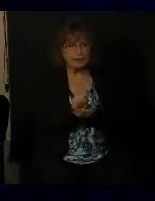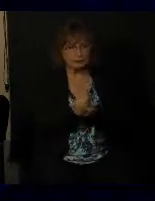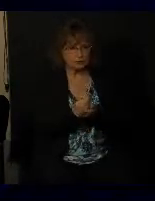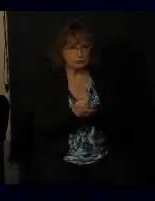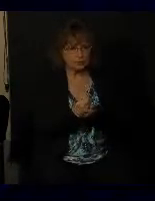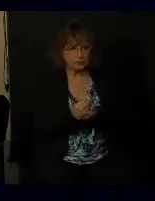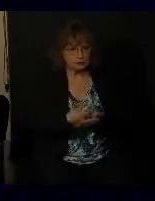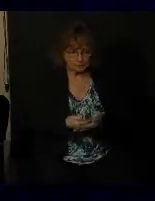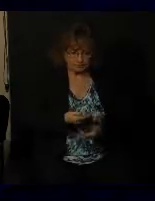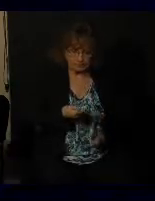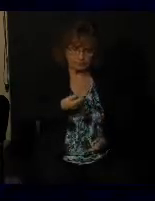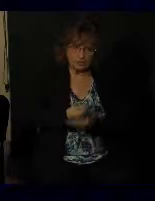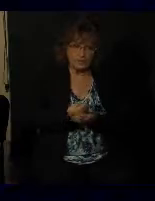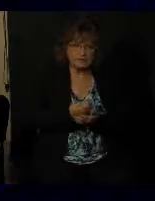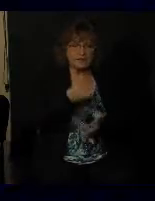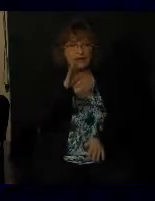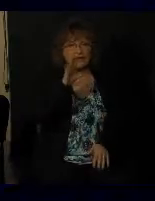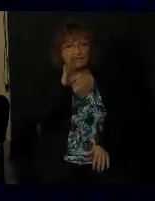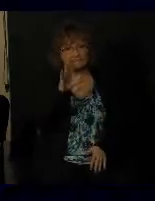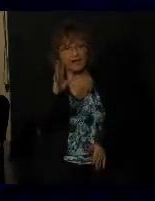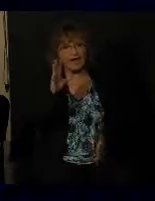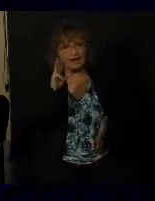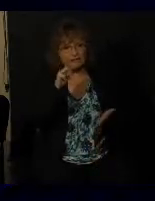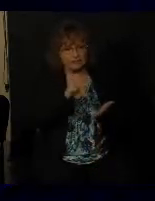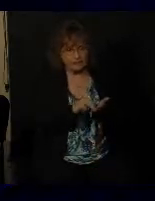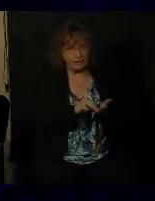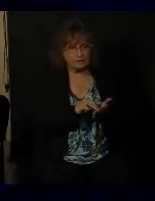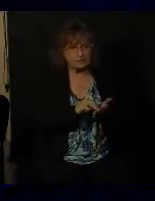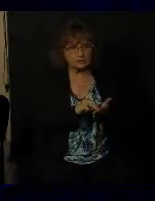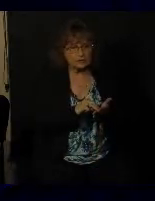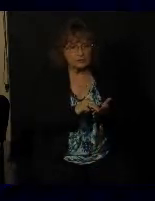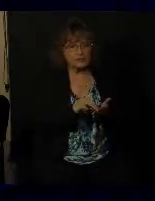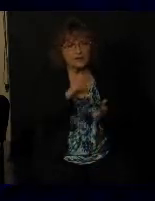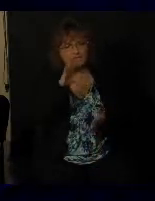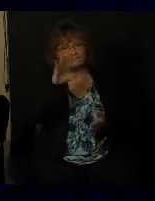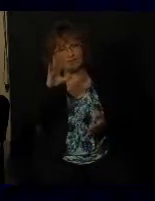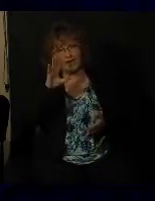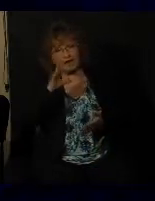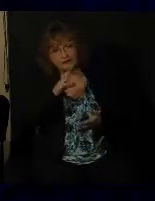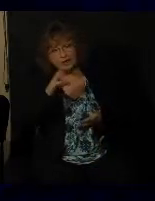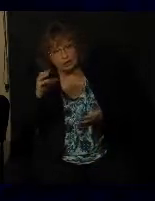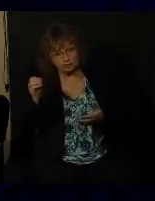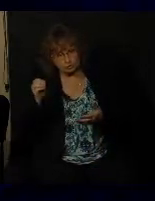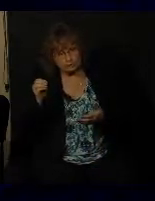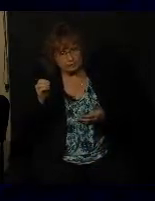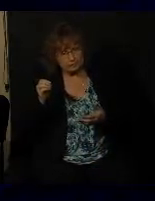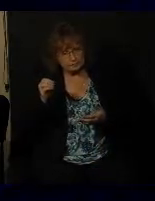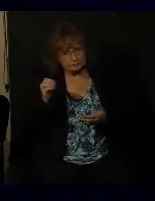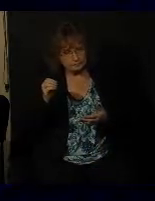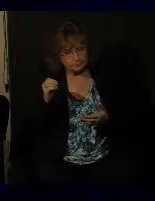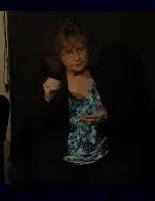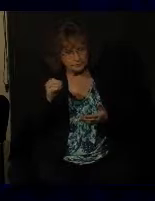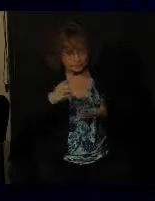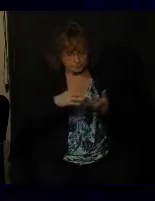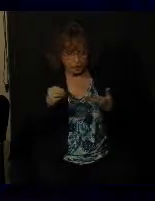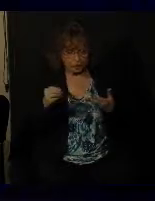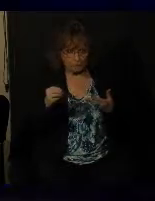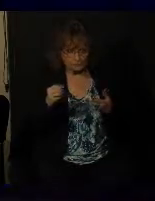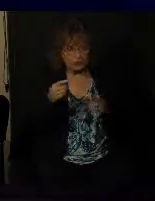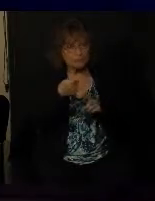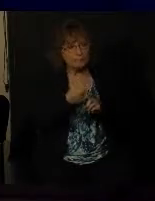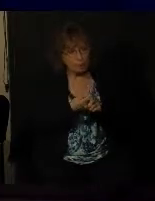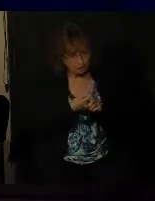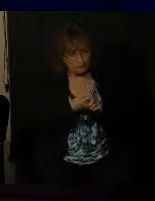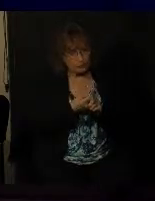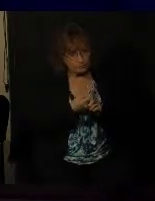I pray the Lord will be gracious to us because the actual cost is $11,000 a month. But who can